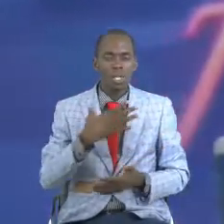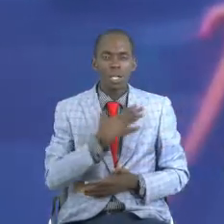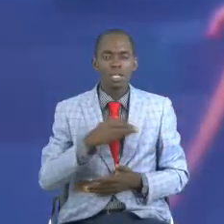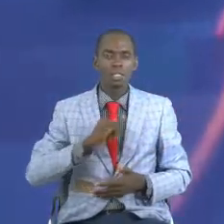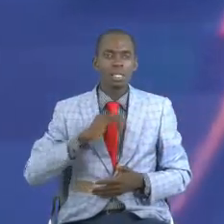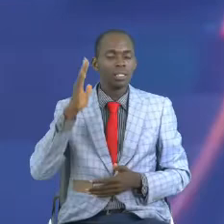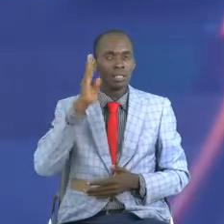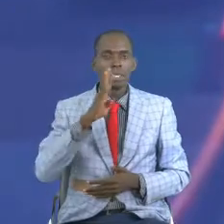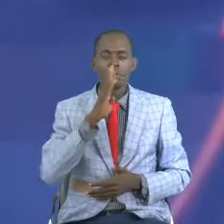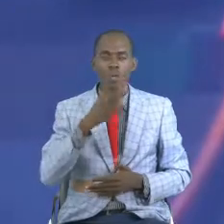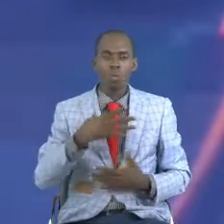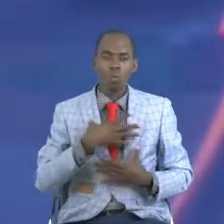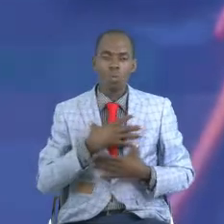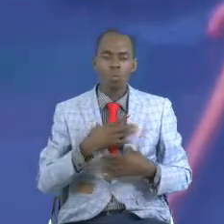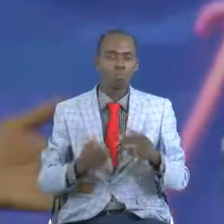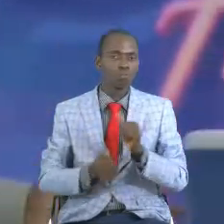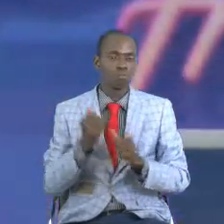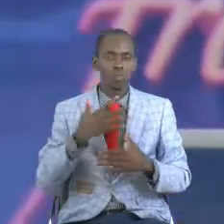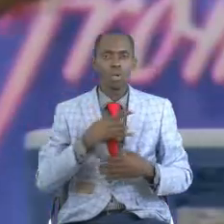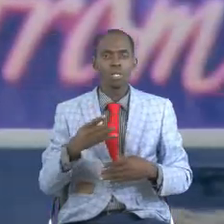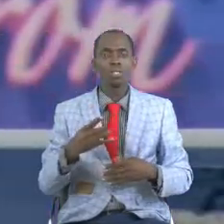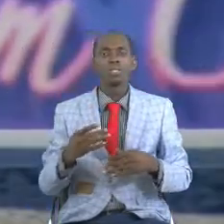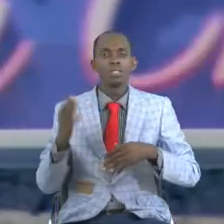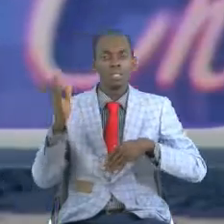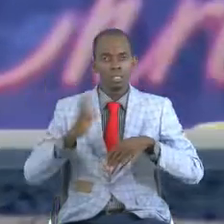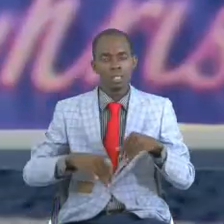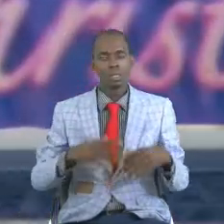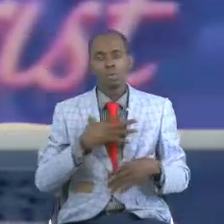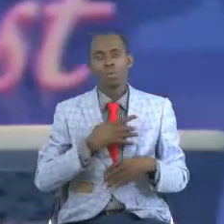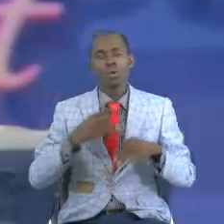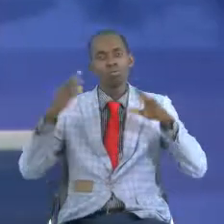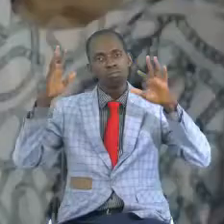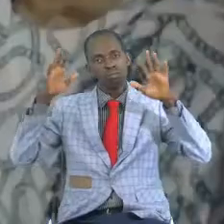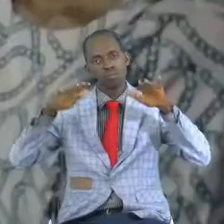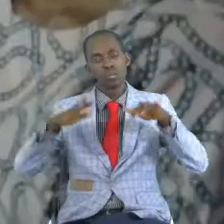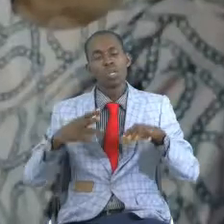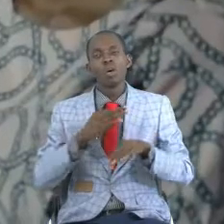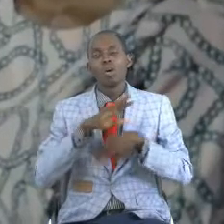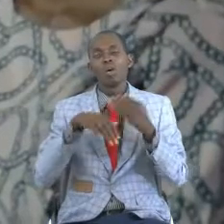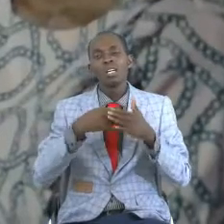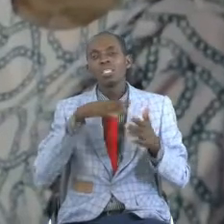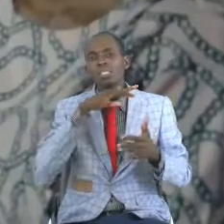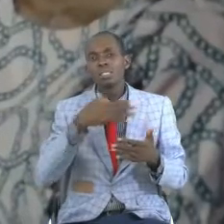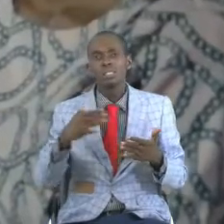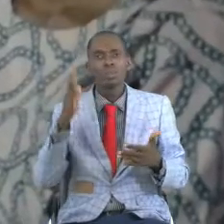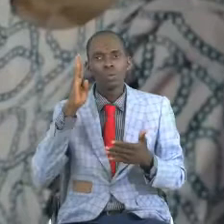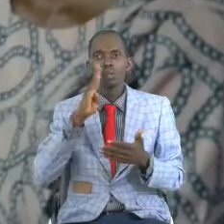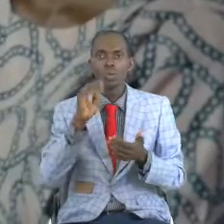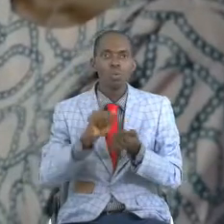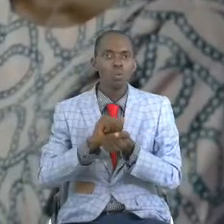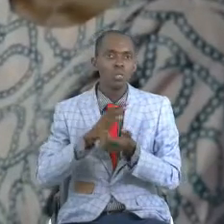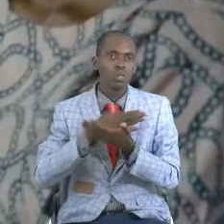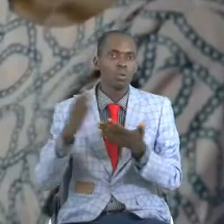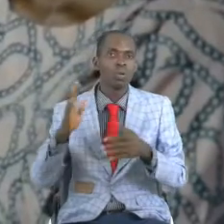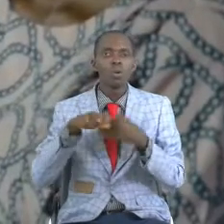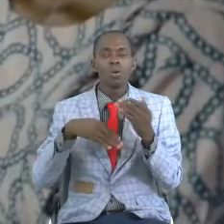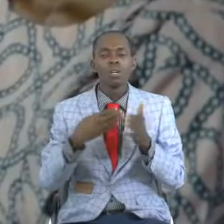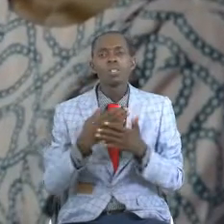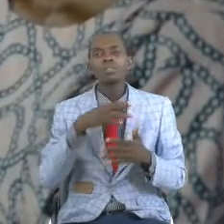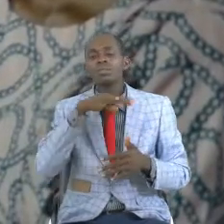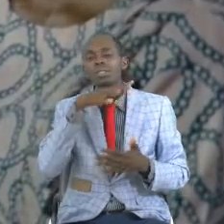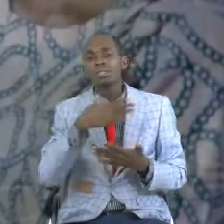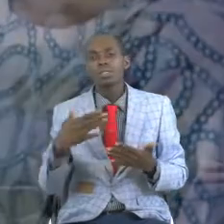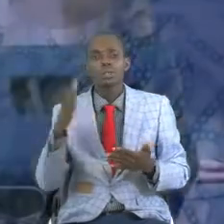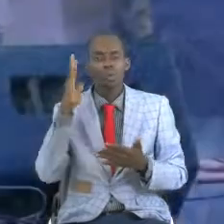will wash you tonight, and all the uncleanness will be washed away. All the defilement will be washed